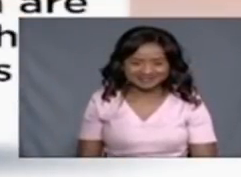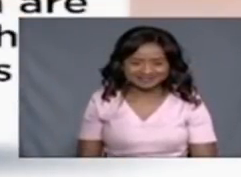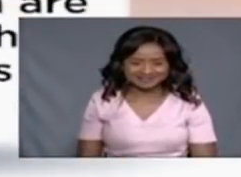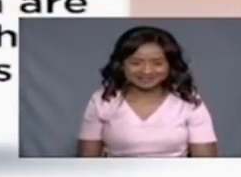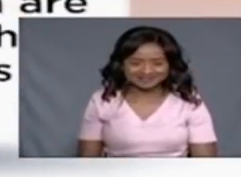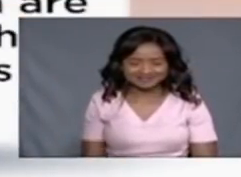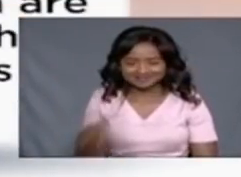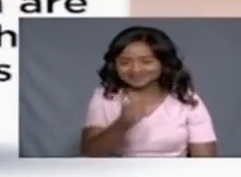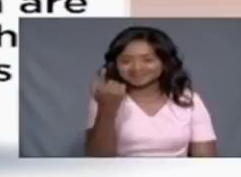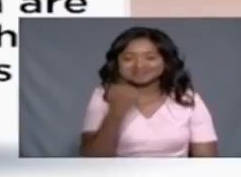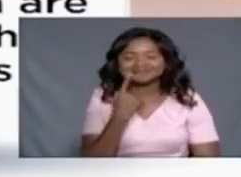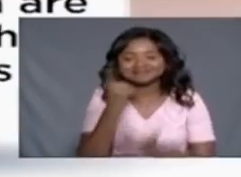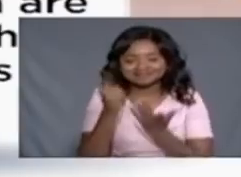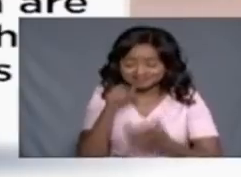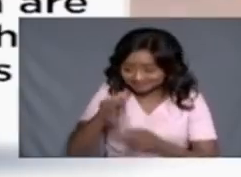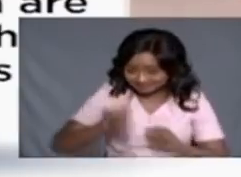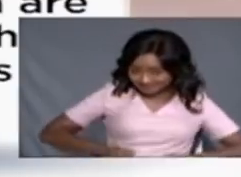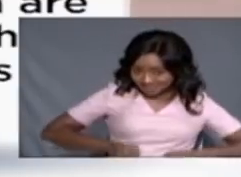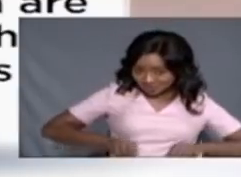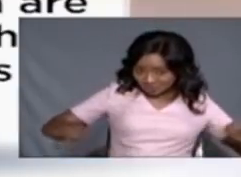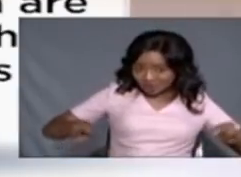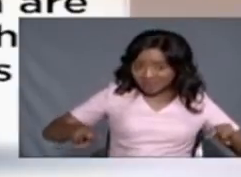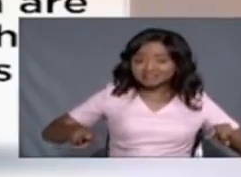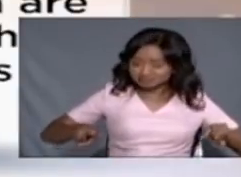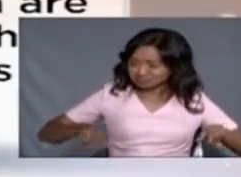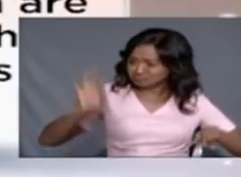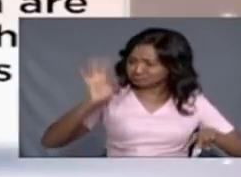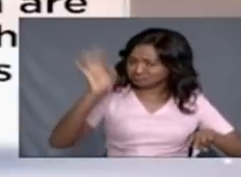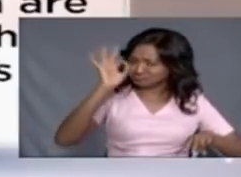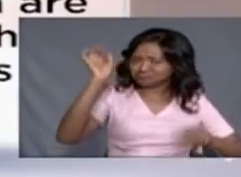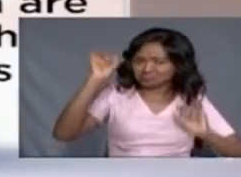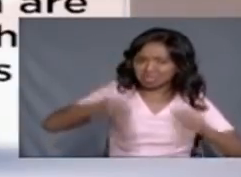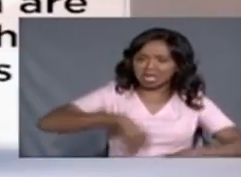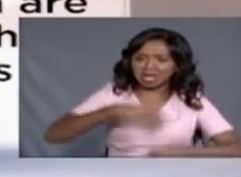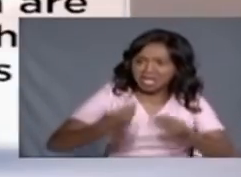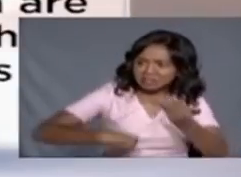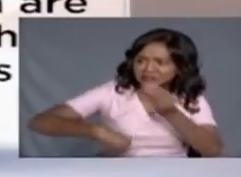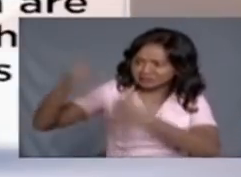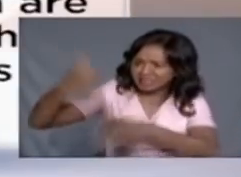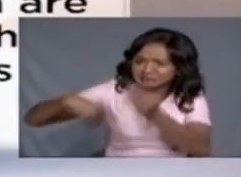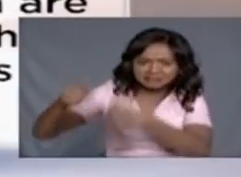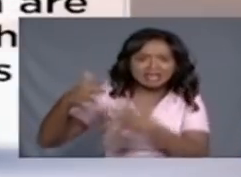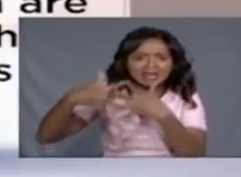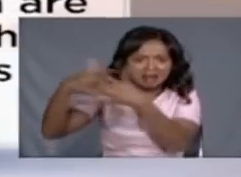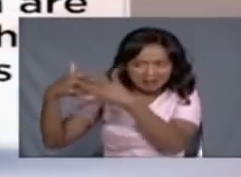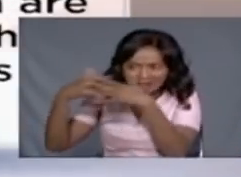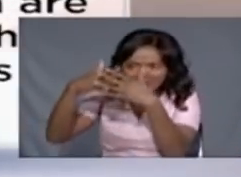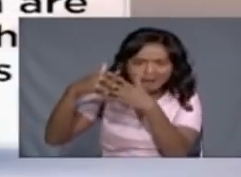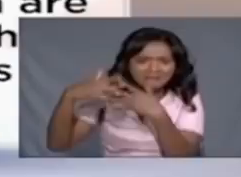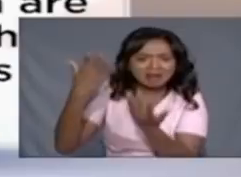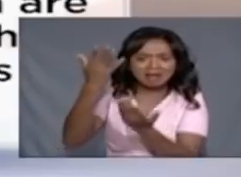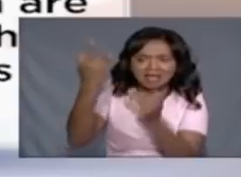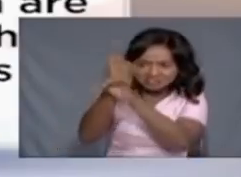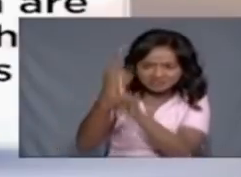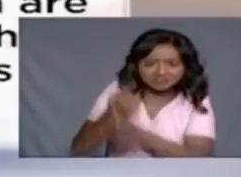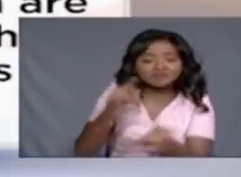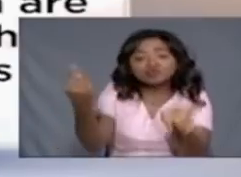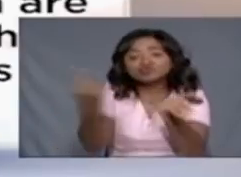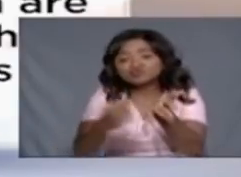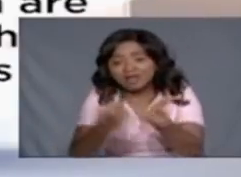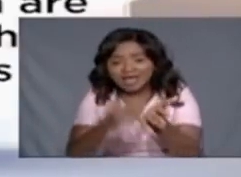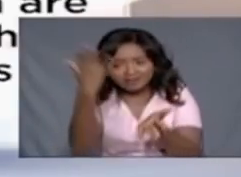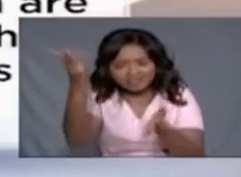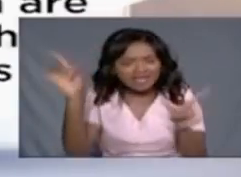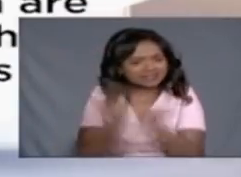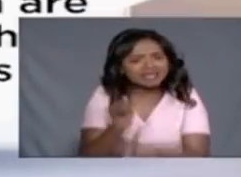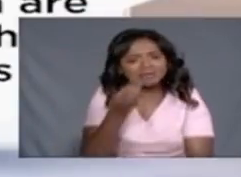Bravin Yuri saying locusts can earn Kenya a huge foreign exchange if they can be trapped and harvested. Ugandans eat them. So